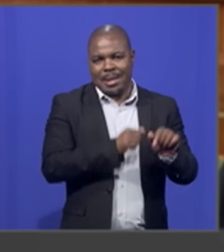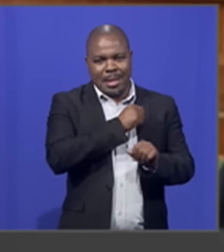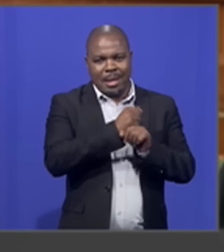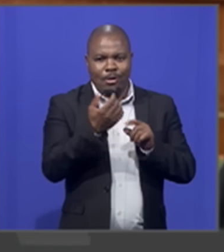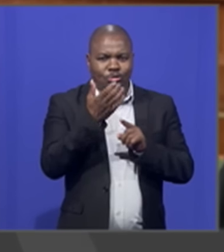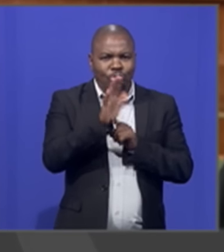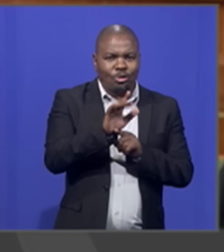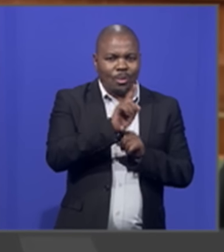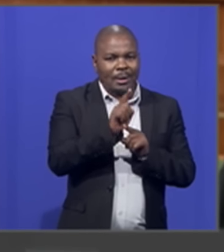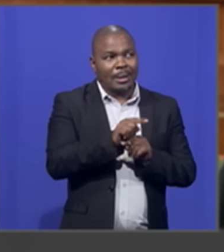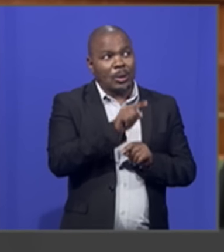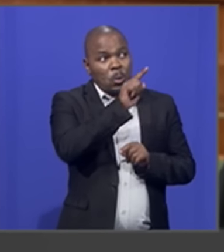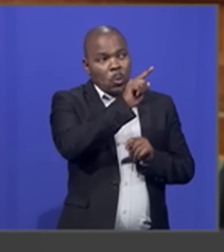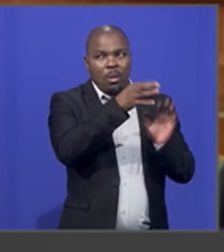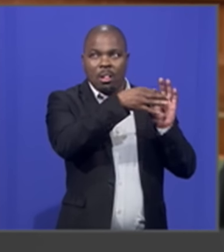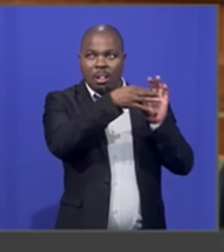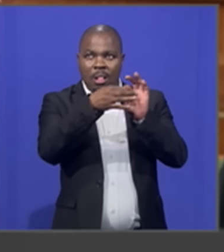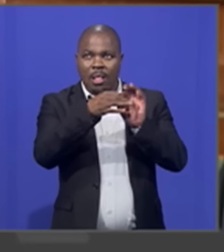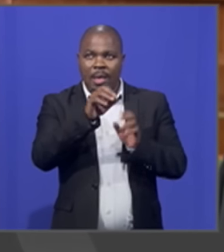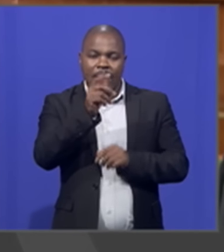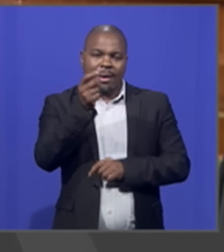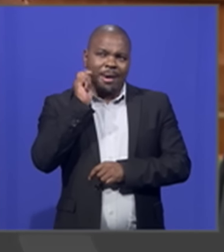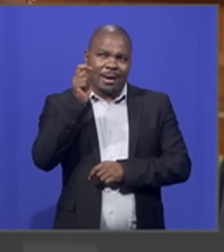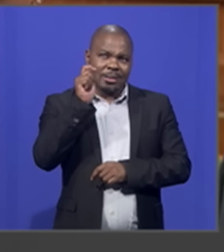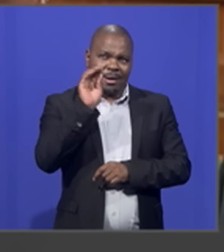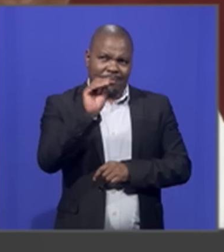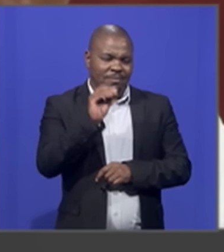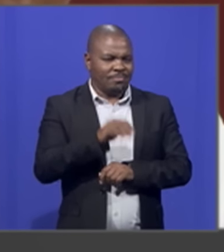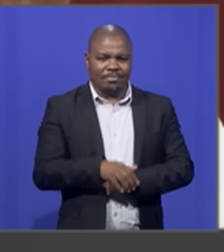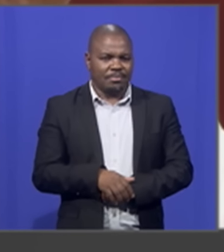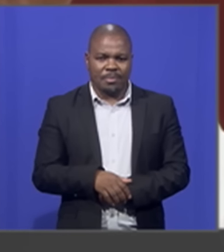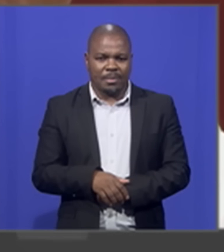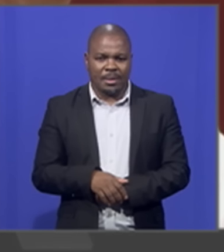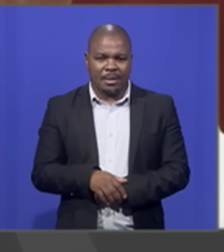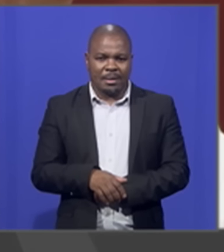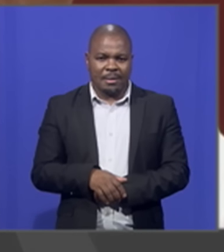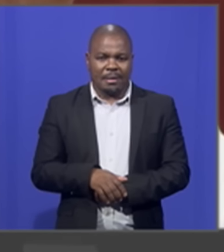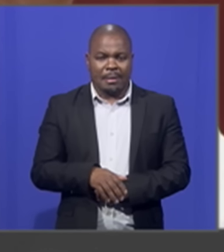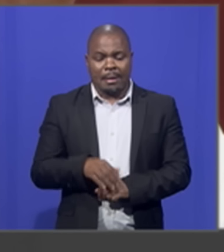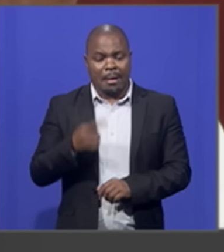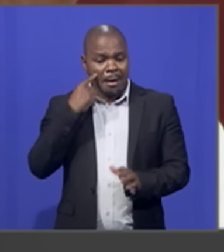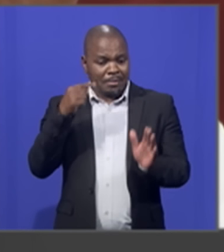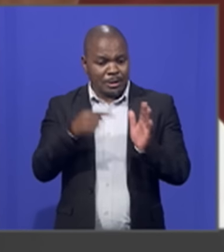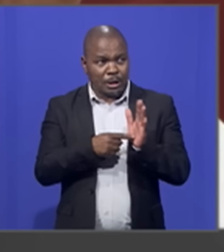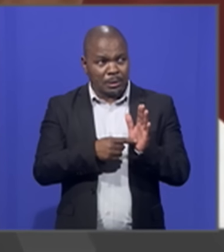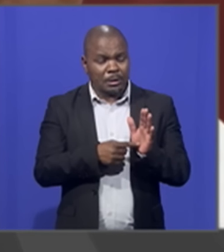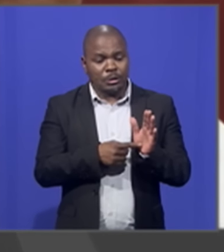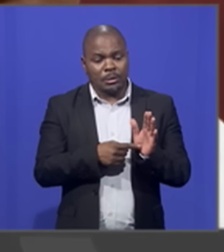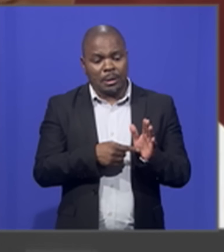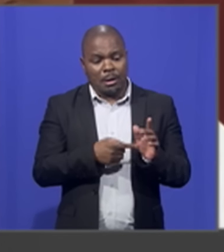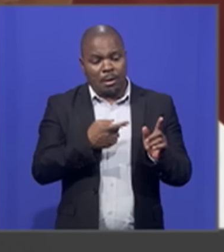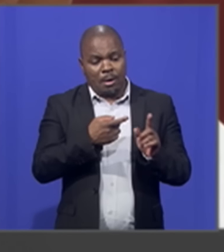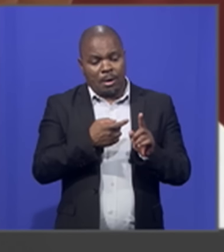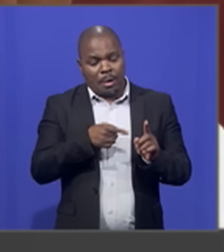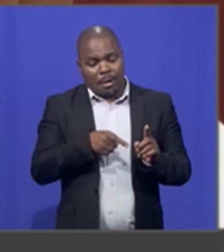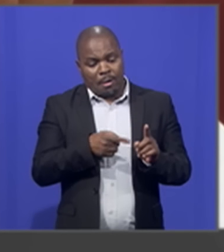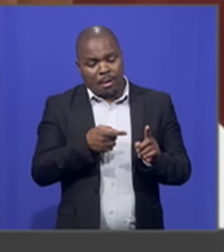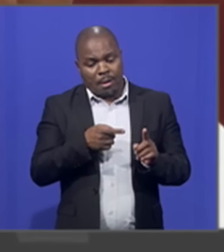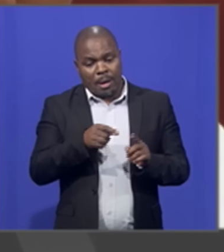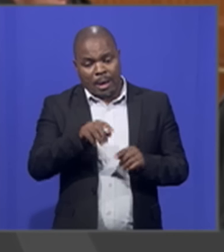le maqhama naheng ya Kenya. There was no evidence that the state was able to place before this court that